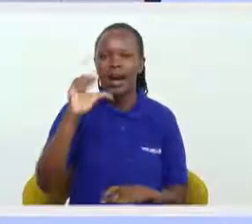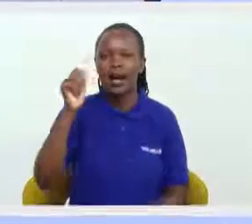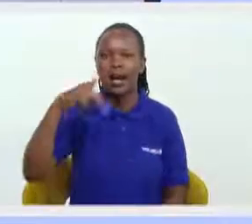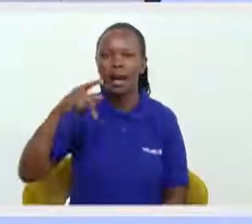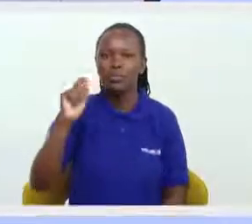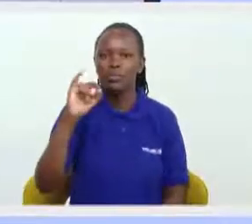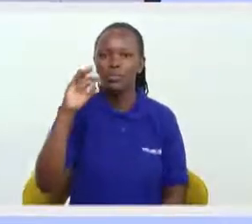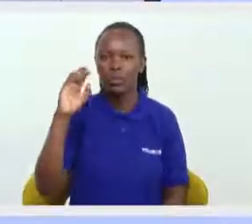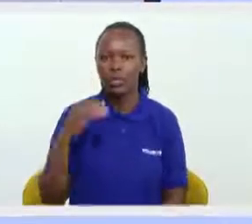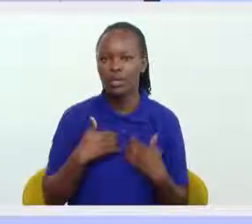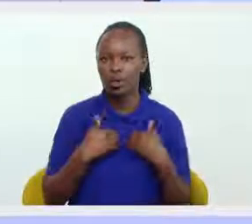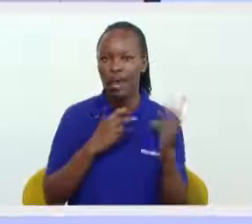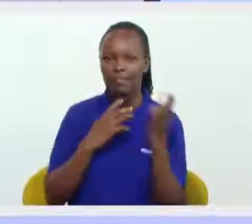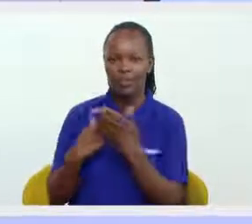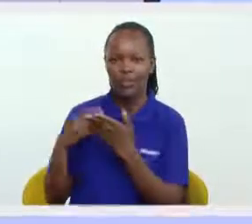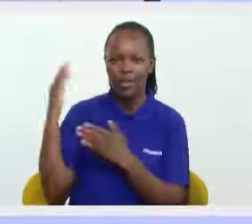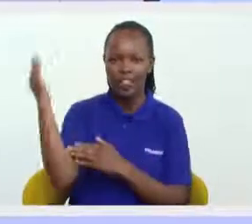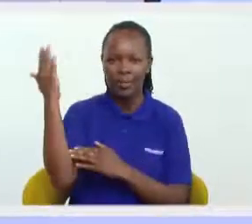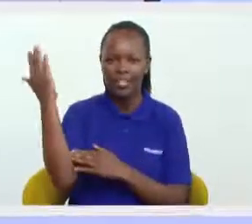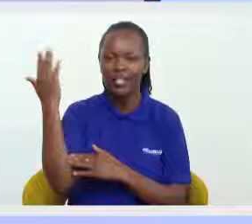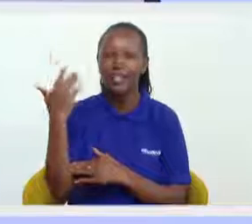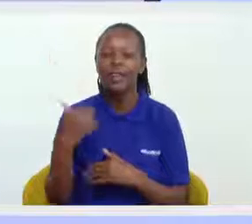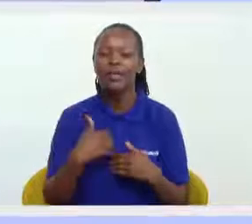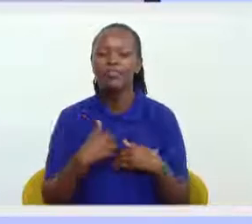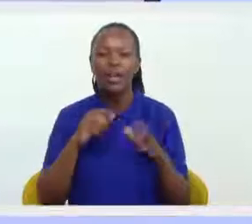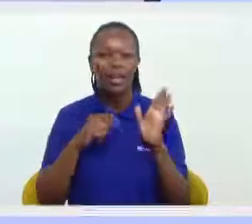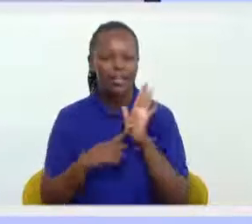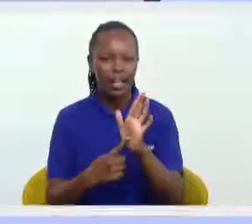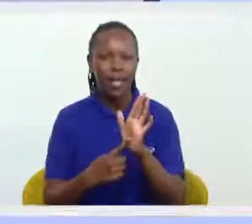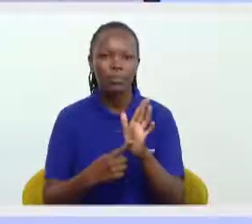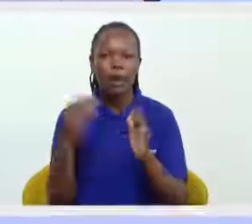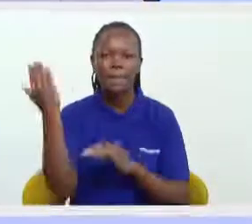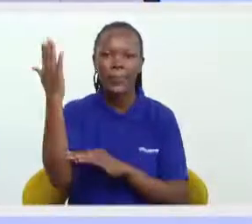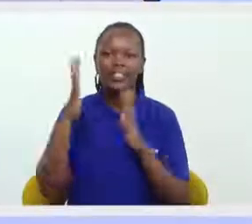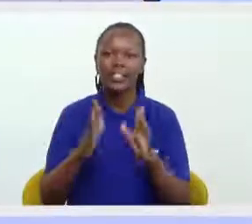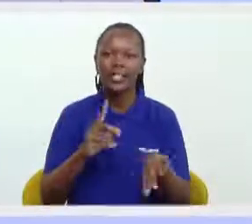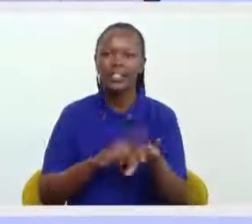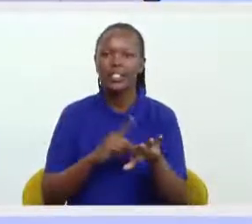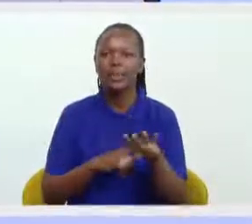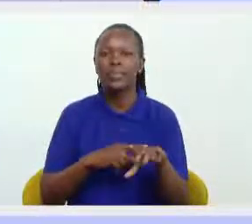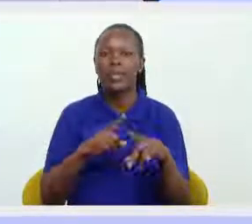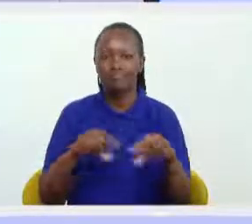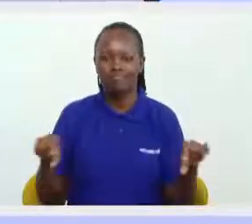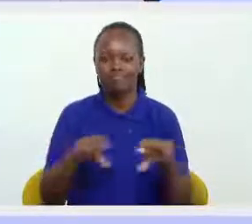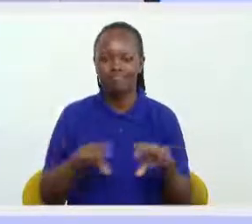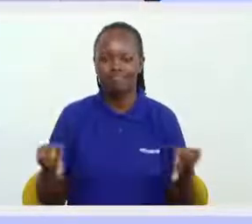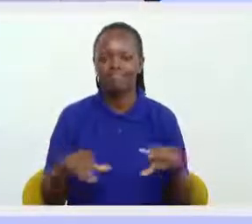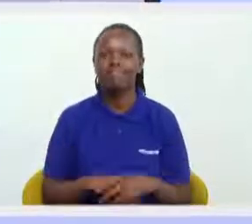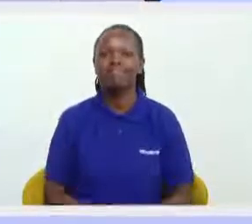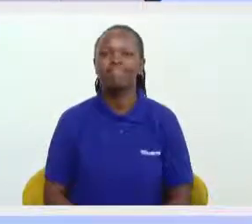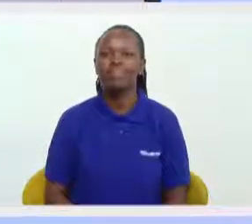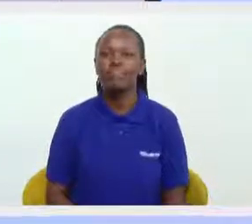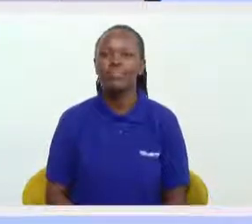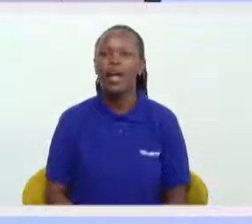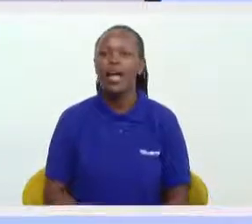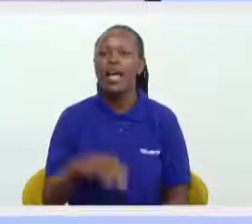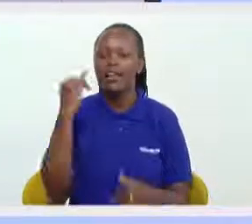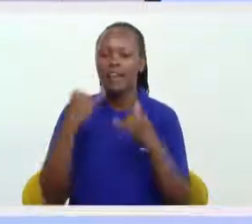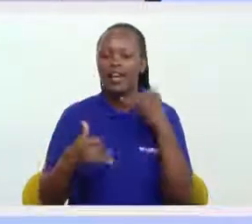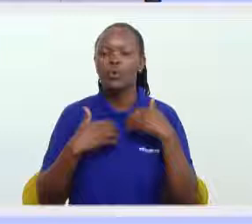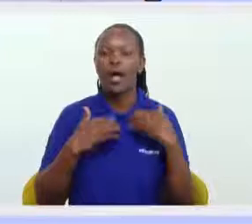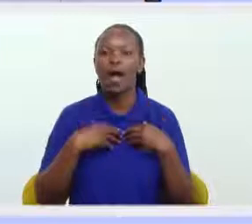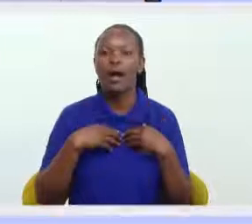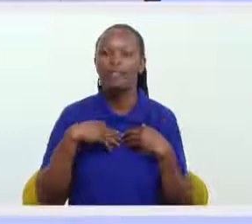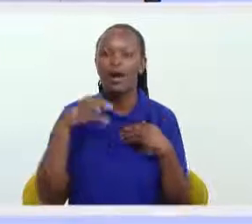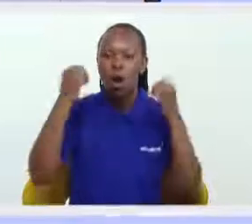this presentation. It captions a presenter as they are giving a presentation, as we're speaking. And finally, Google Meet,